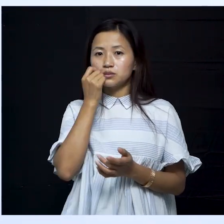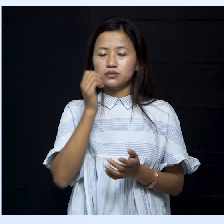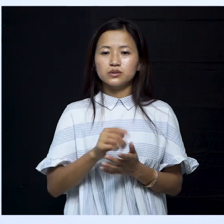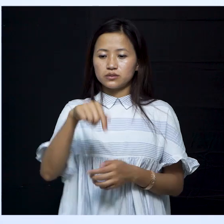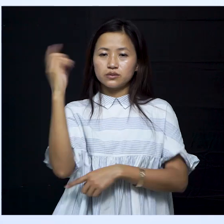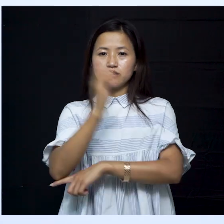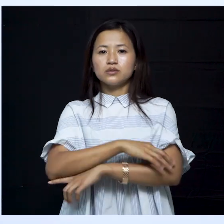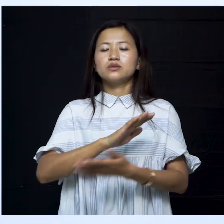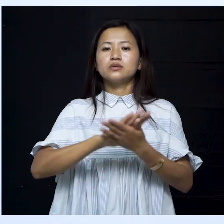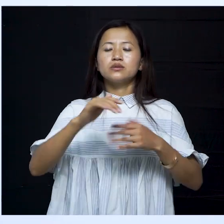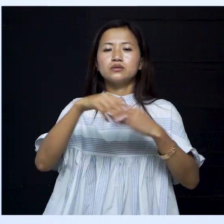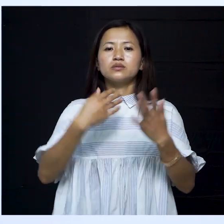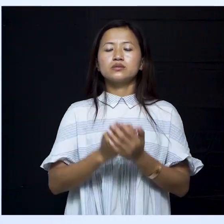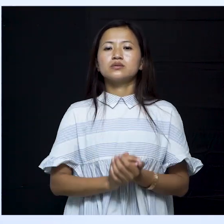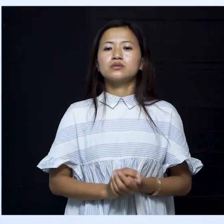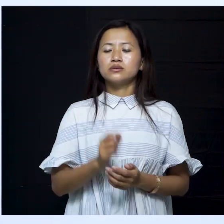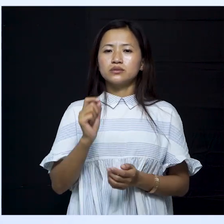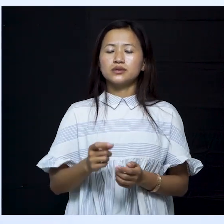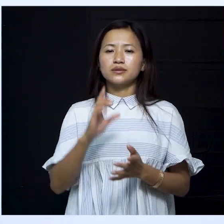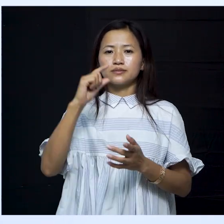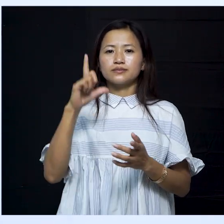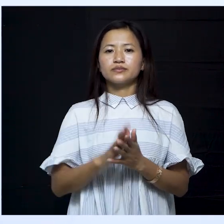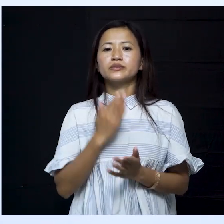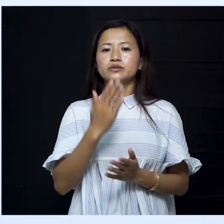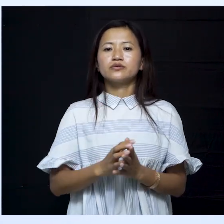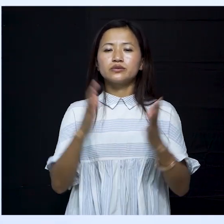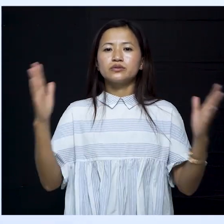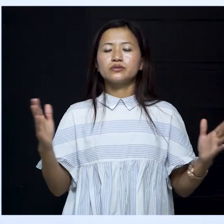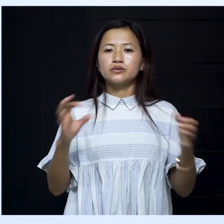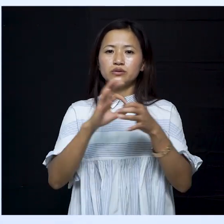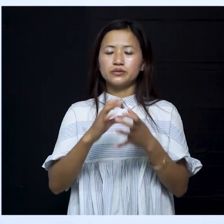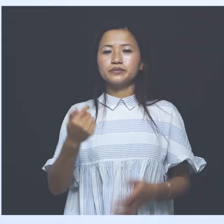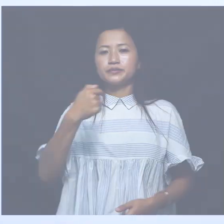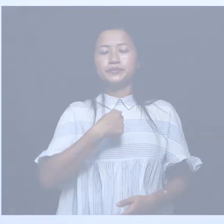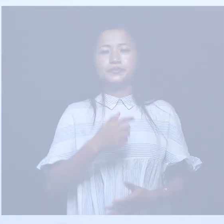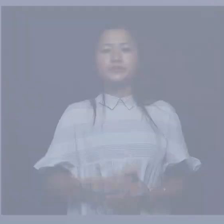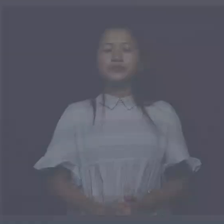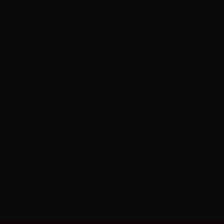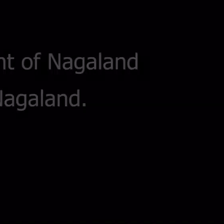today, that would be all for this segment. And thank you all very much for joining me.